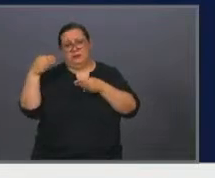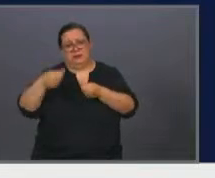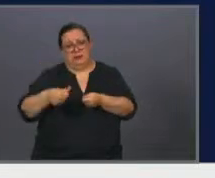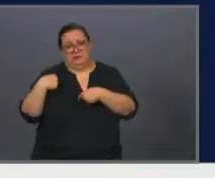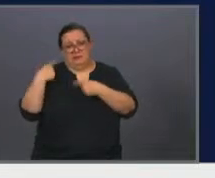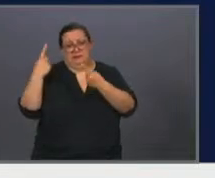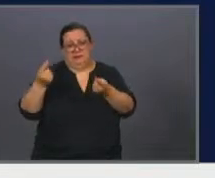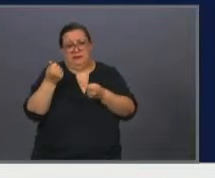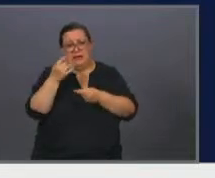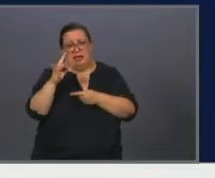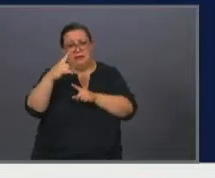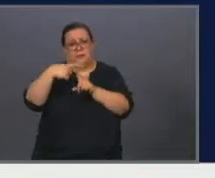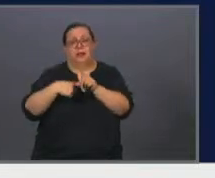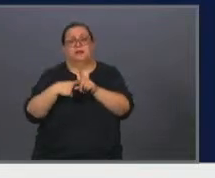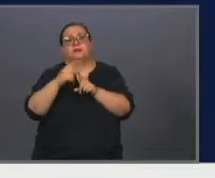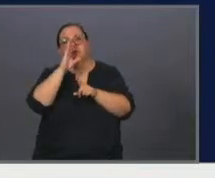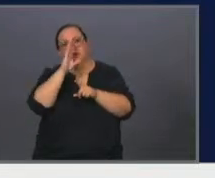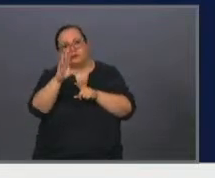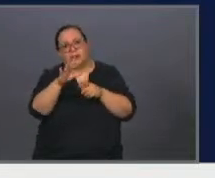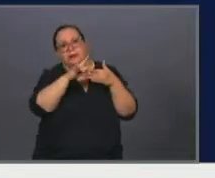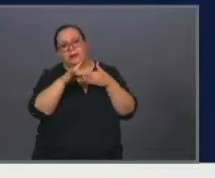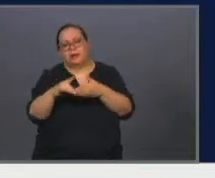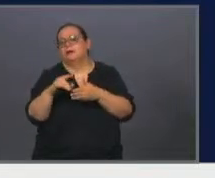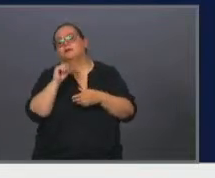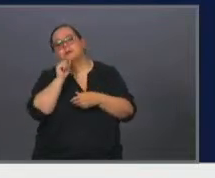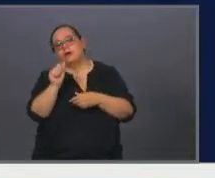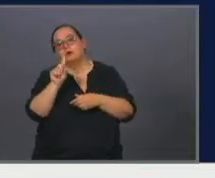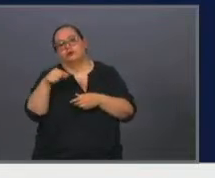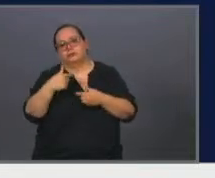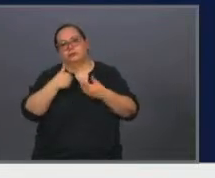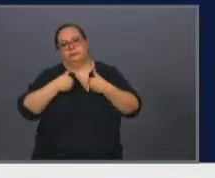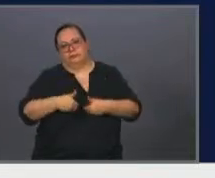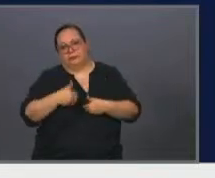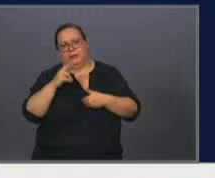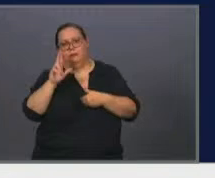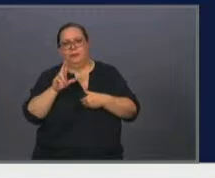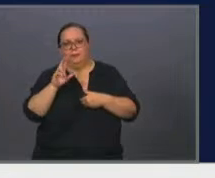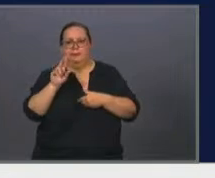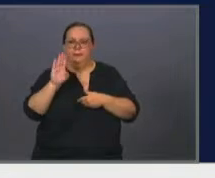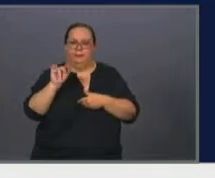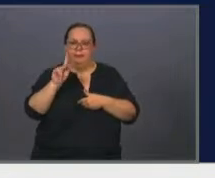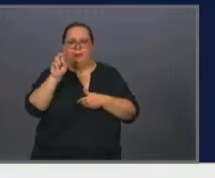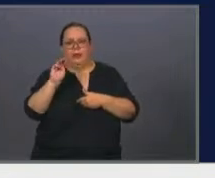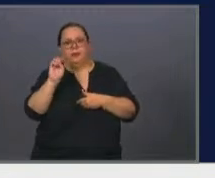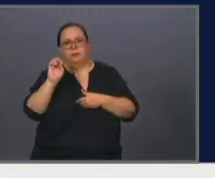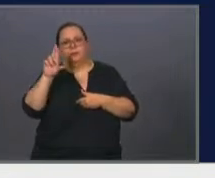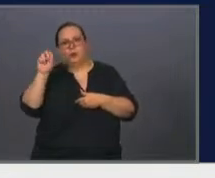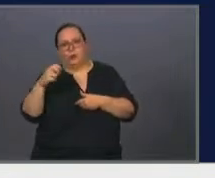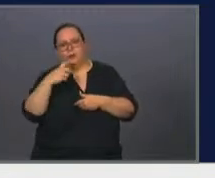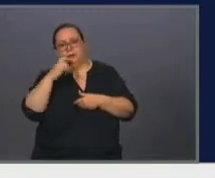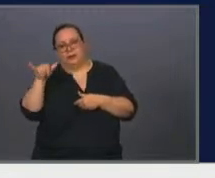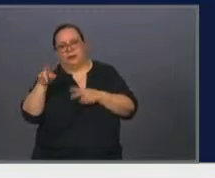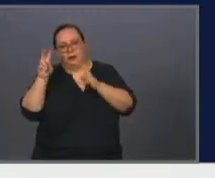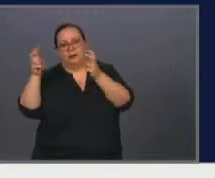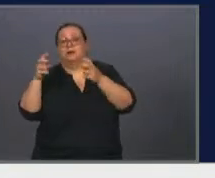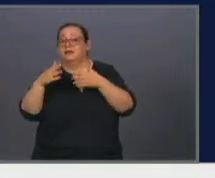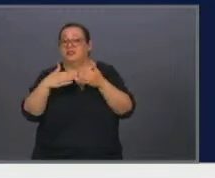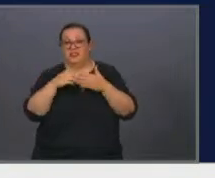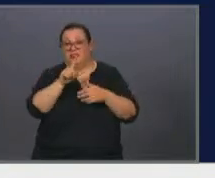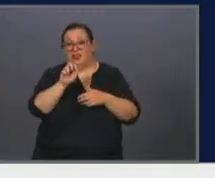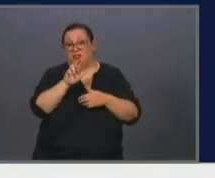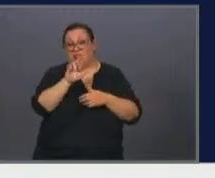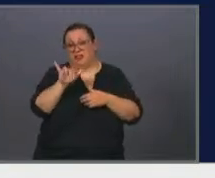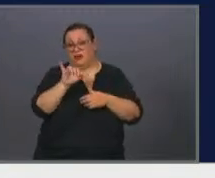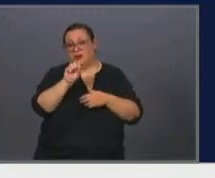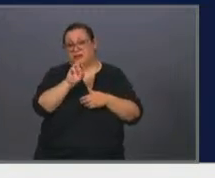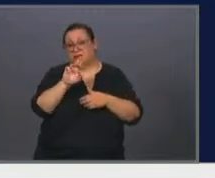led, and this isn't just Republican Blake Moore on the stage saying this, this is even Larry Summers, one of President Obama's economic advisors,